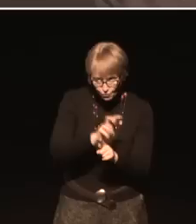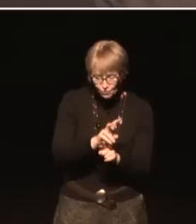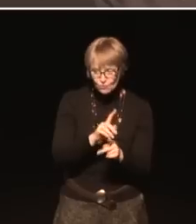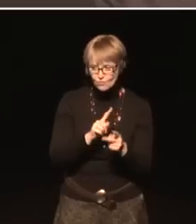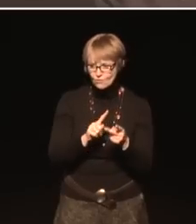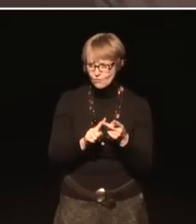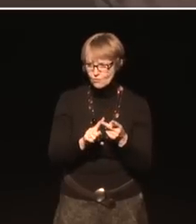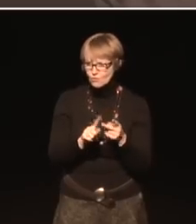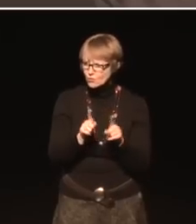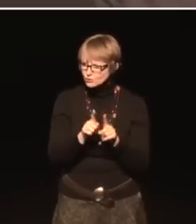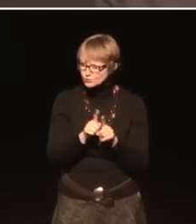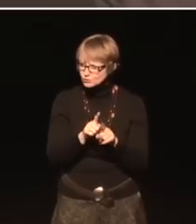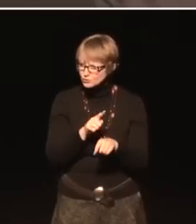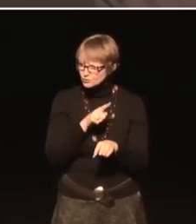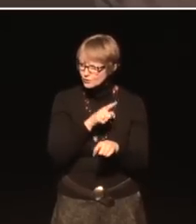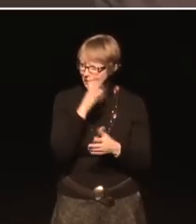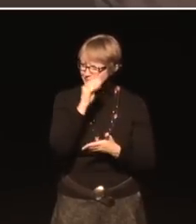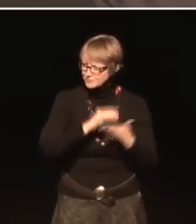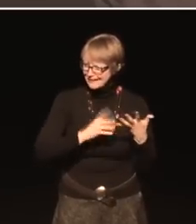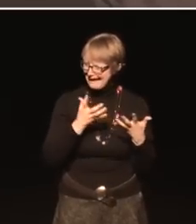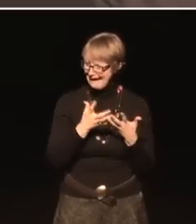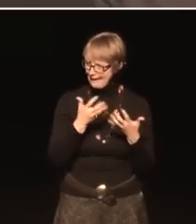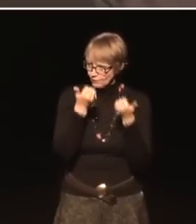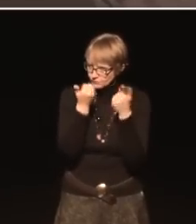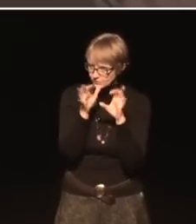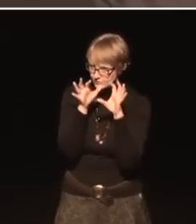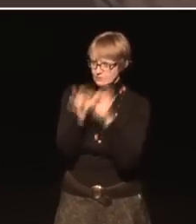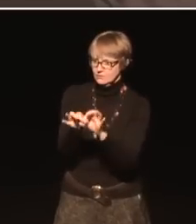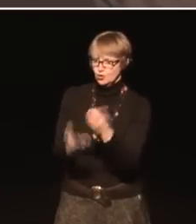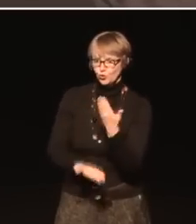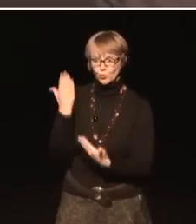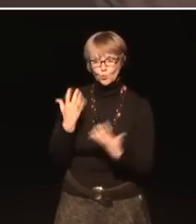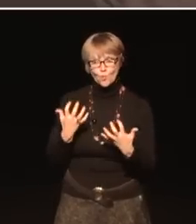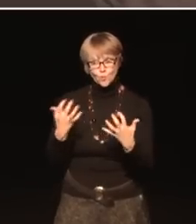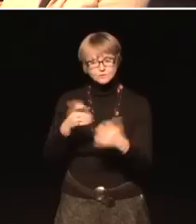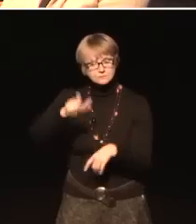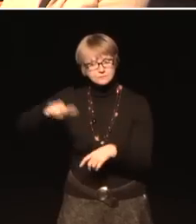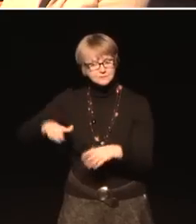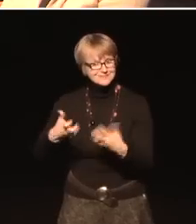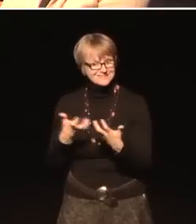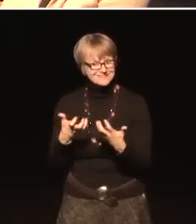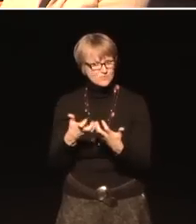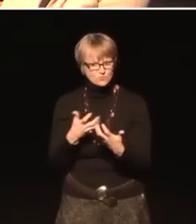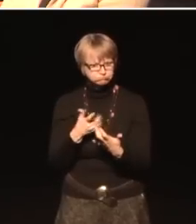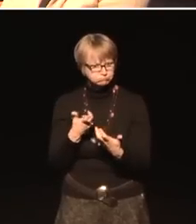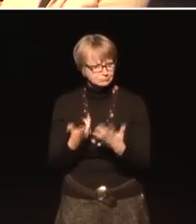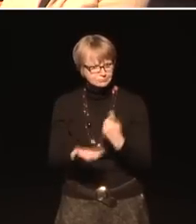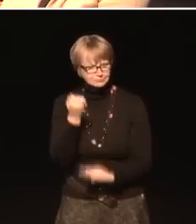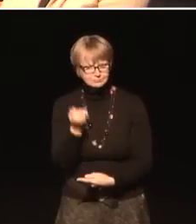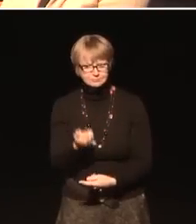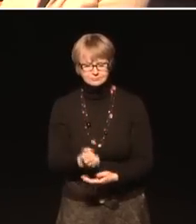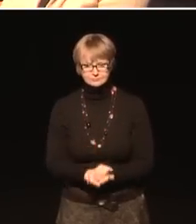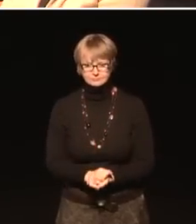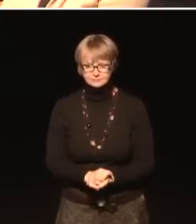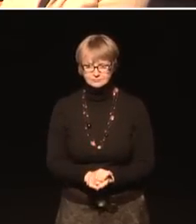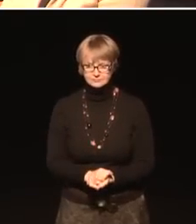I'd like to hear a little bit more about your experience of reaching new audiences and how you've gone about it. Okay, well, the two things are very